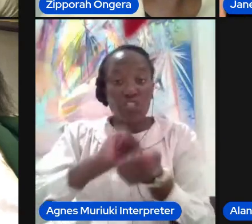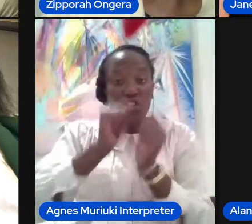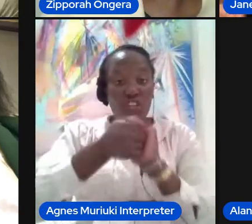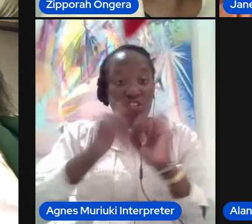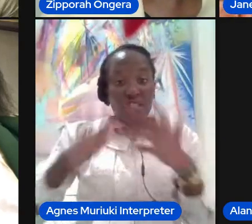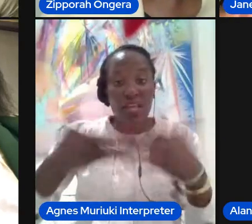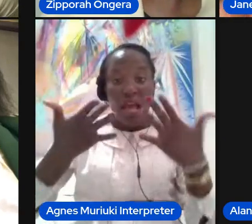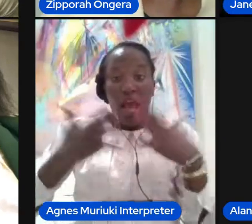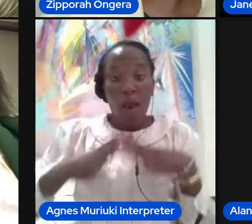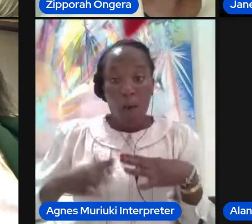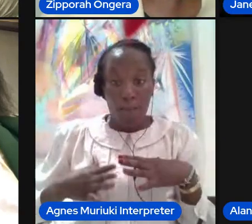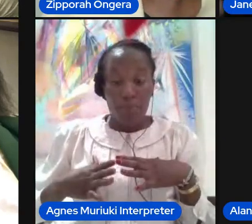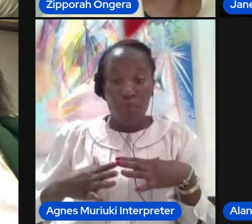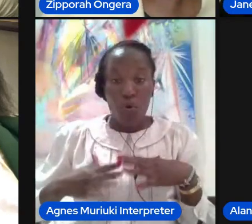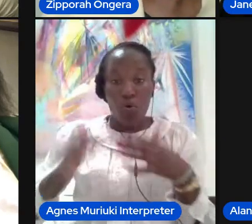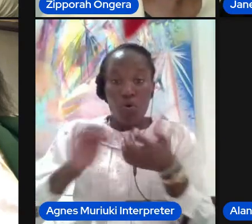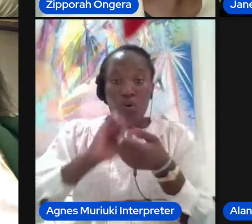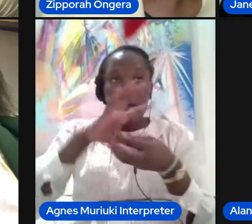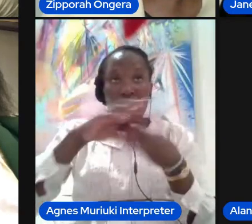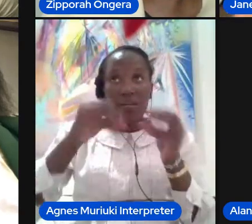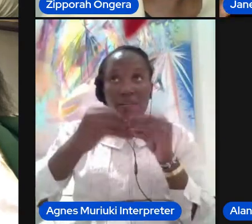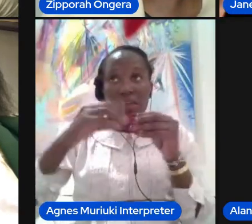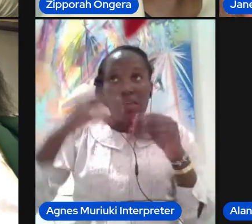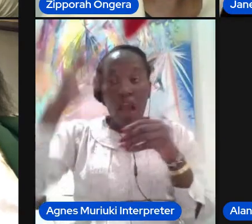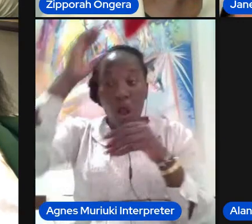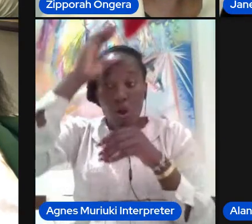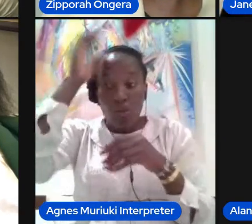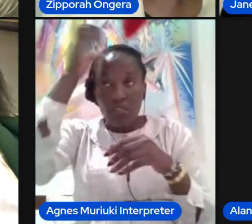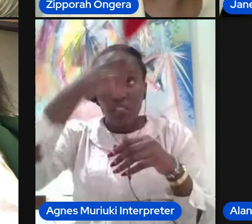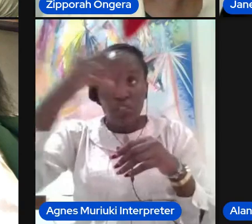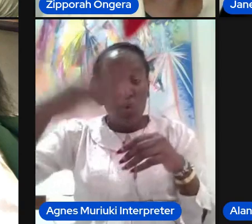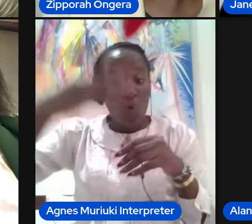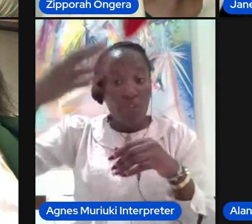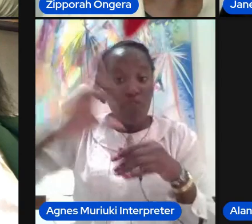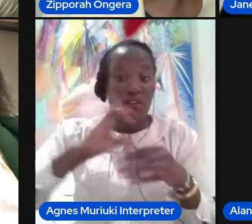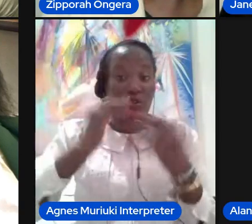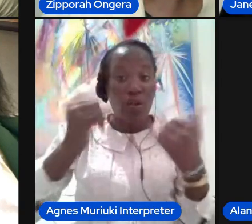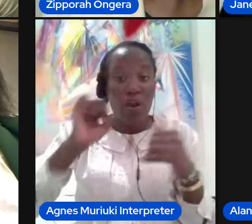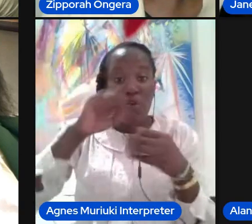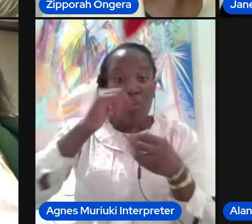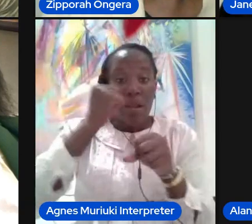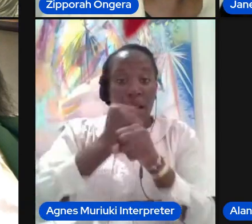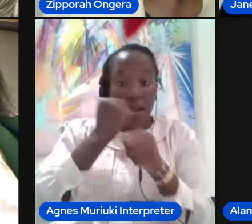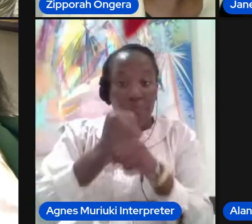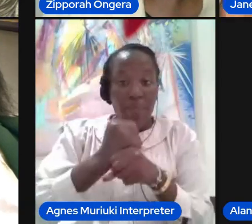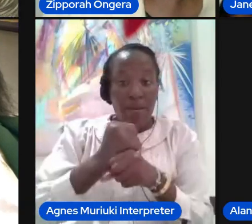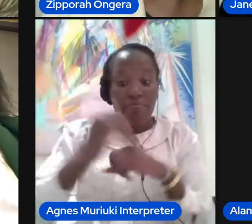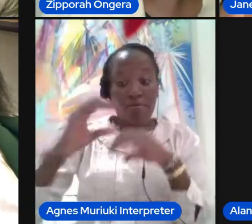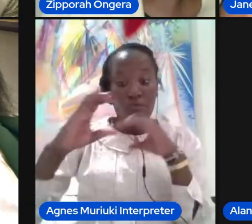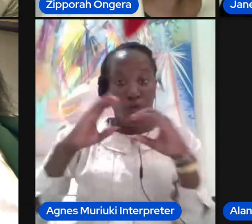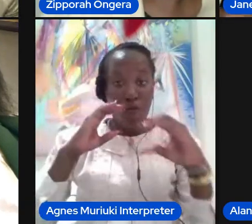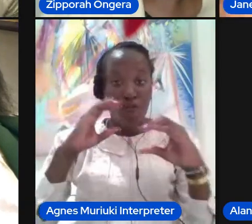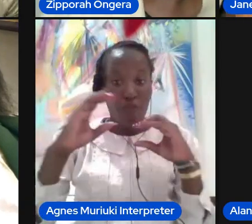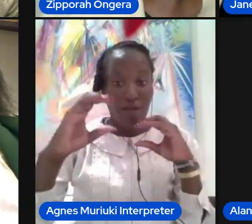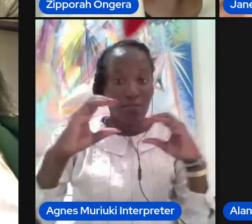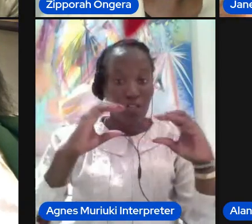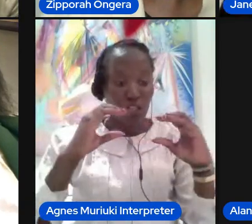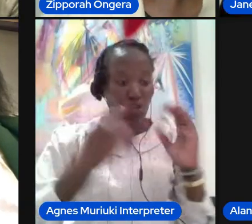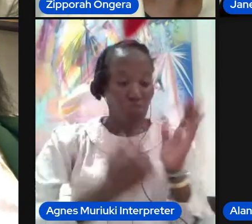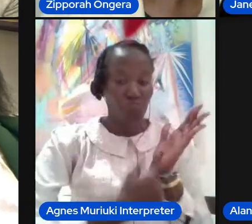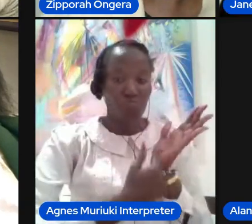create their content going forward. So create conversations, and conversations should be in the